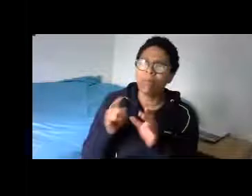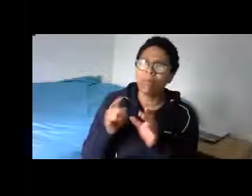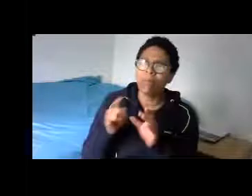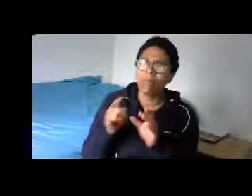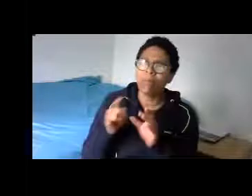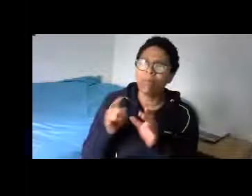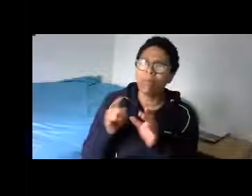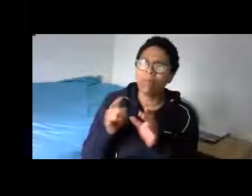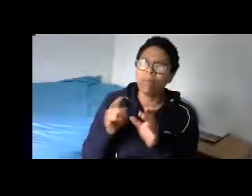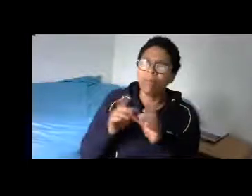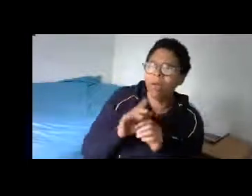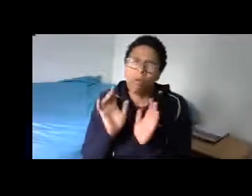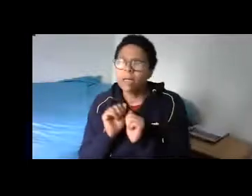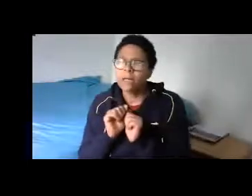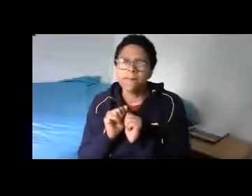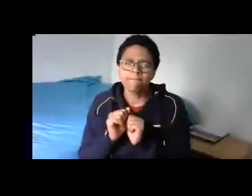then